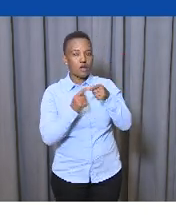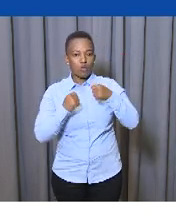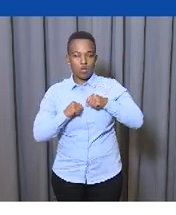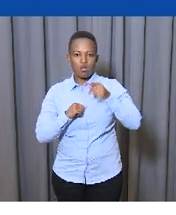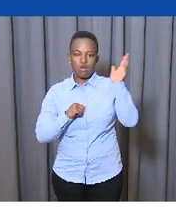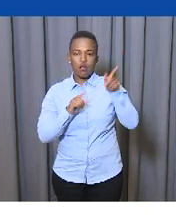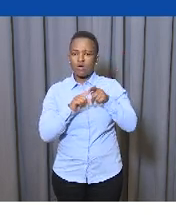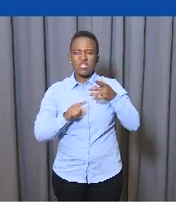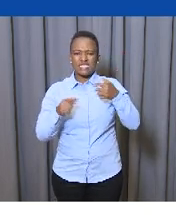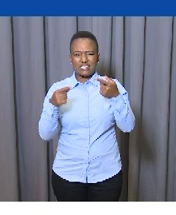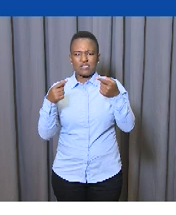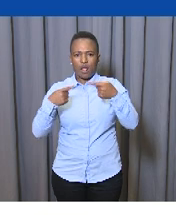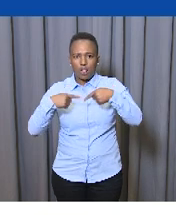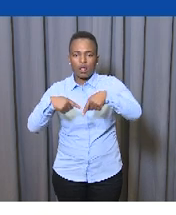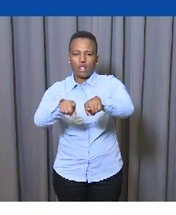was speaking